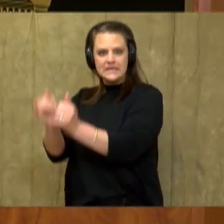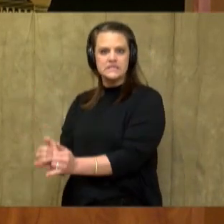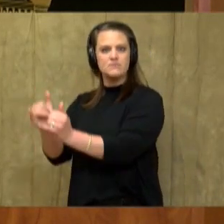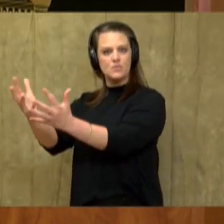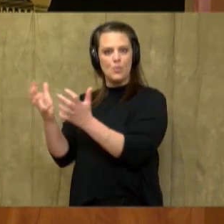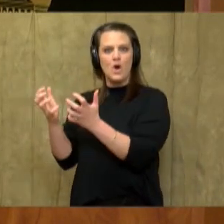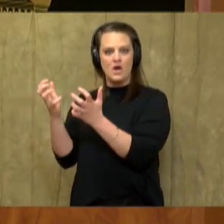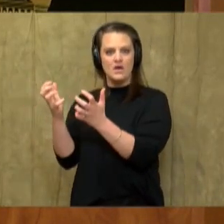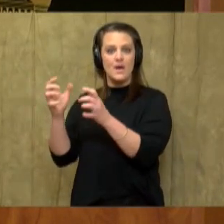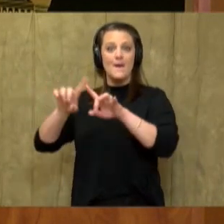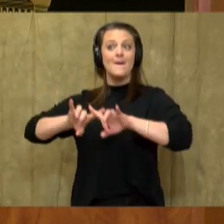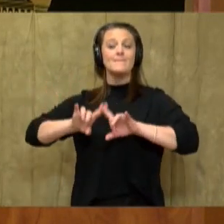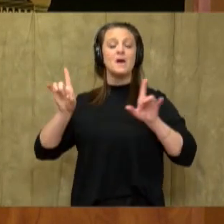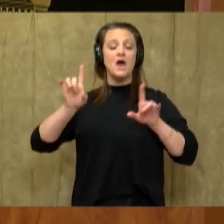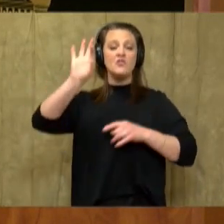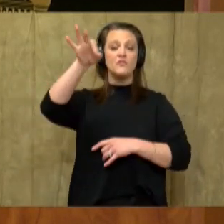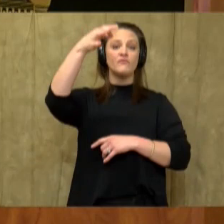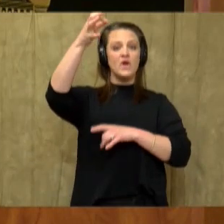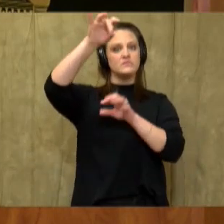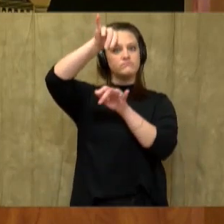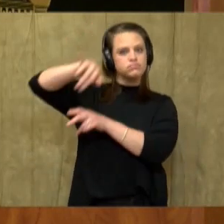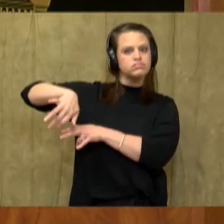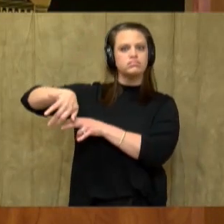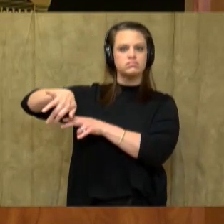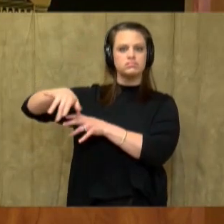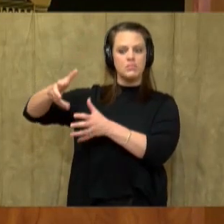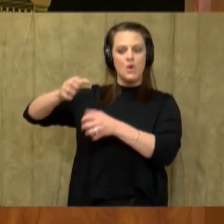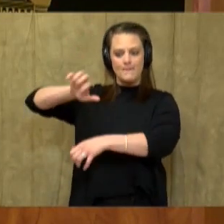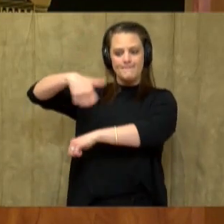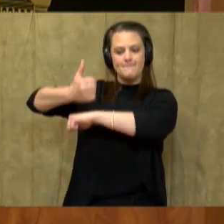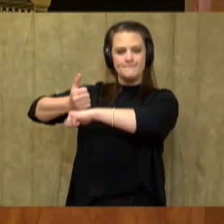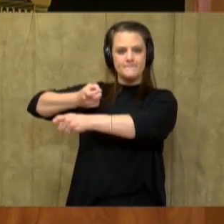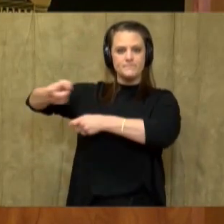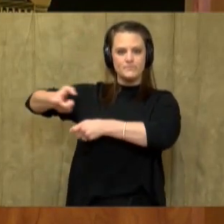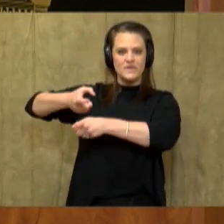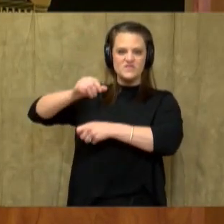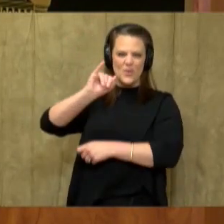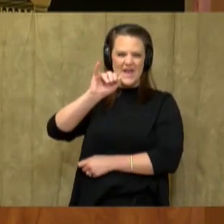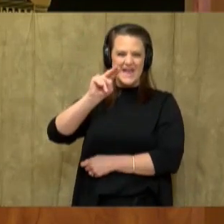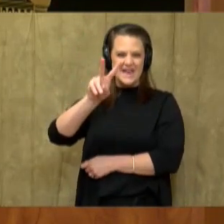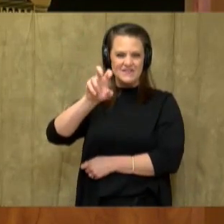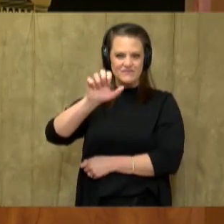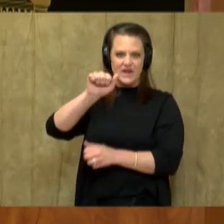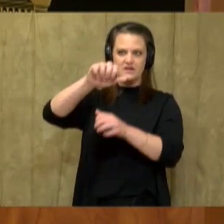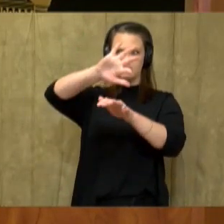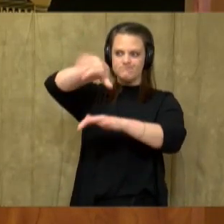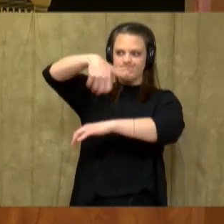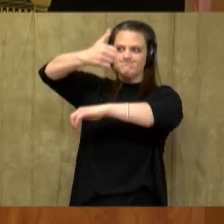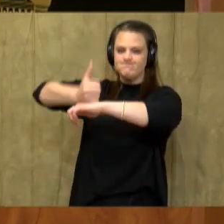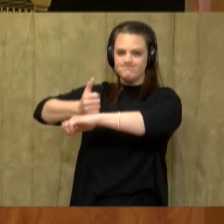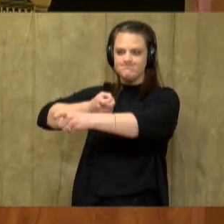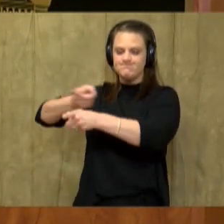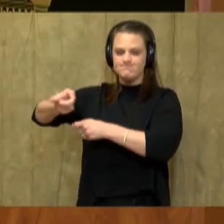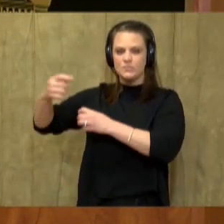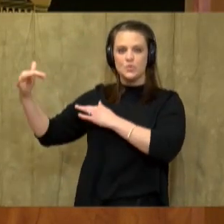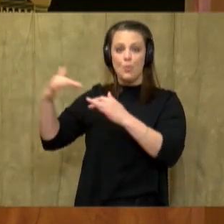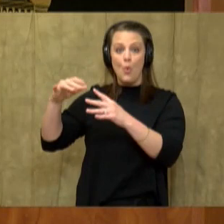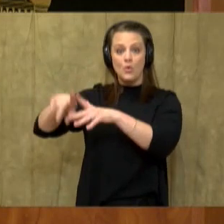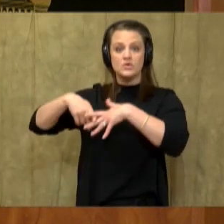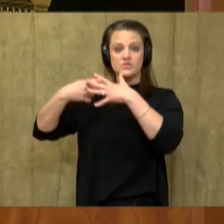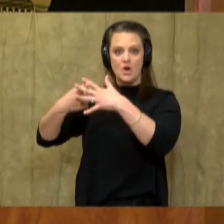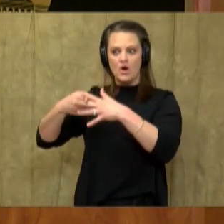come back in and have influence over this area of the world. So they invade, and a war begins between Ho Chi Minh and the